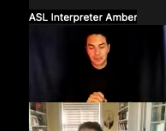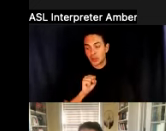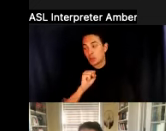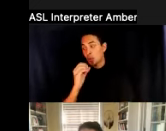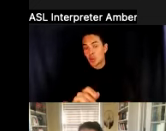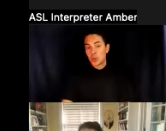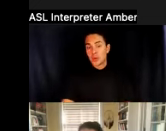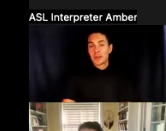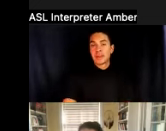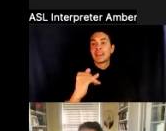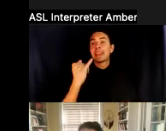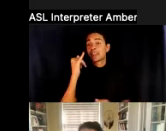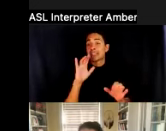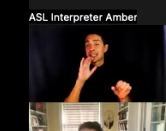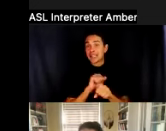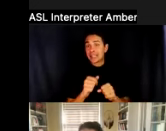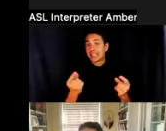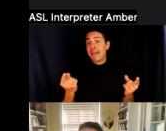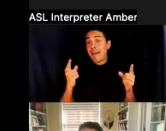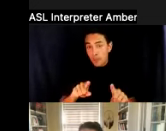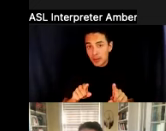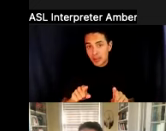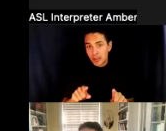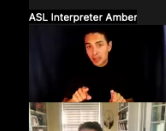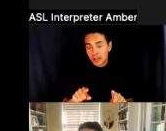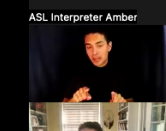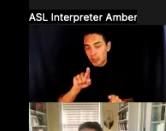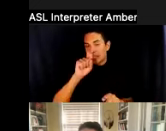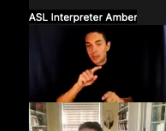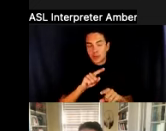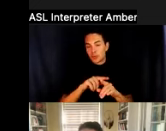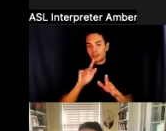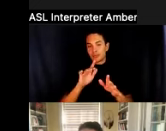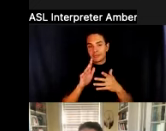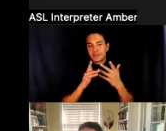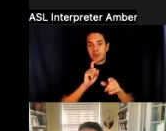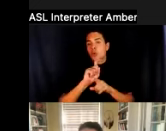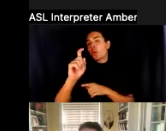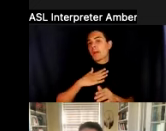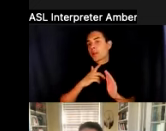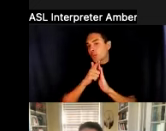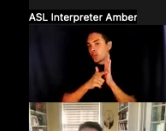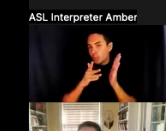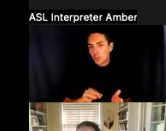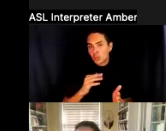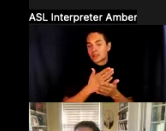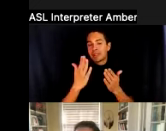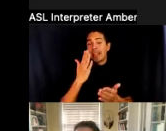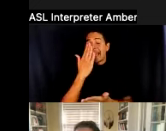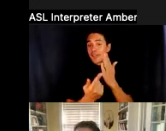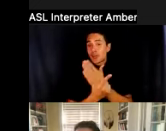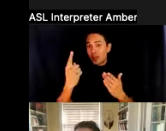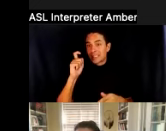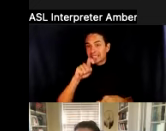that if it does happen, this is, you need to call my you know what I mean? Like, and Yeah. really everybody needs to be on the